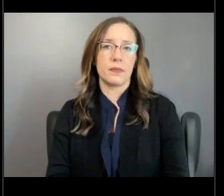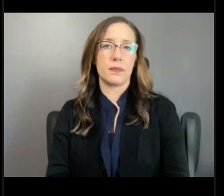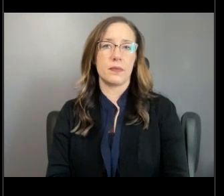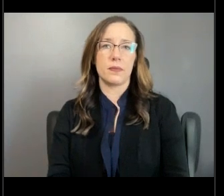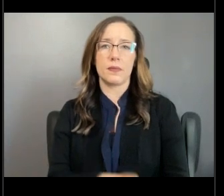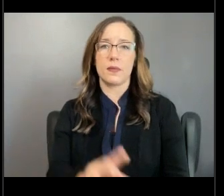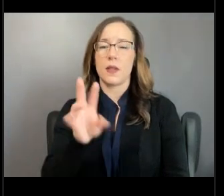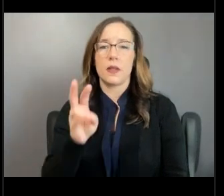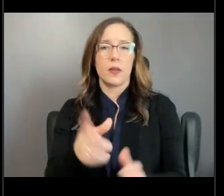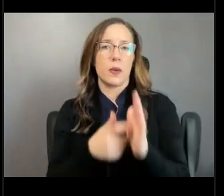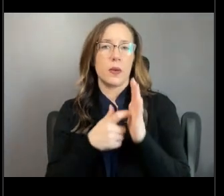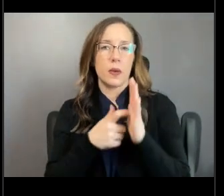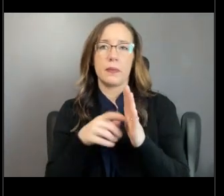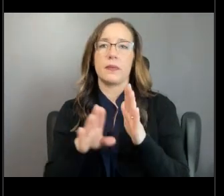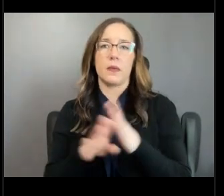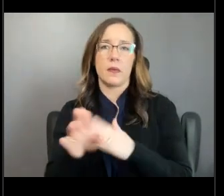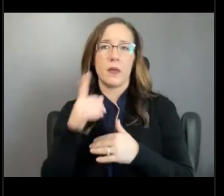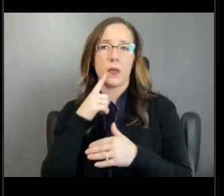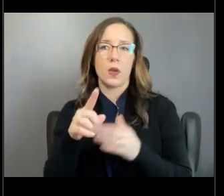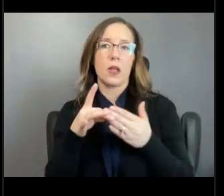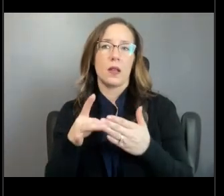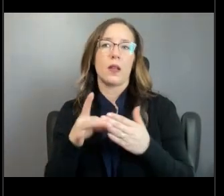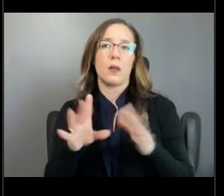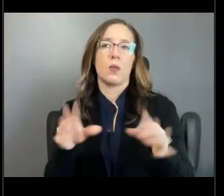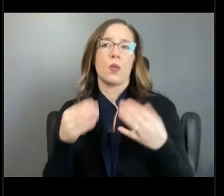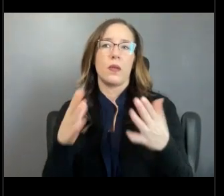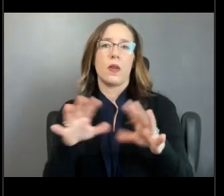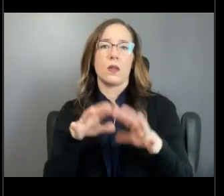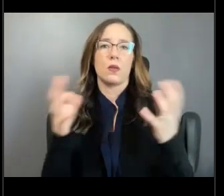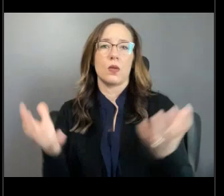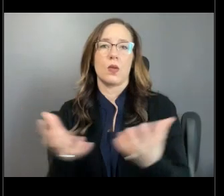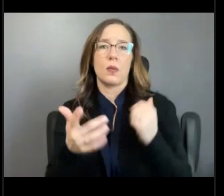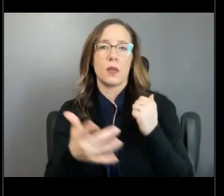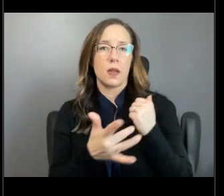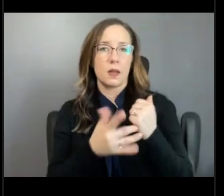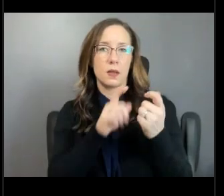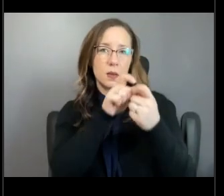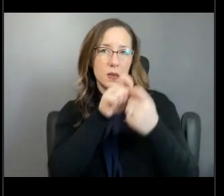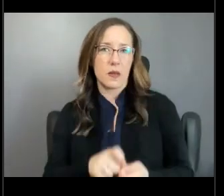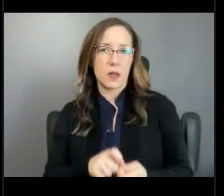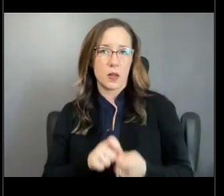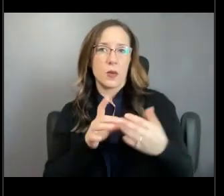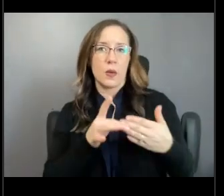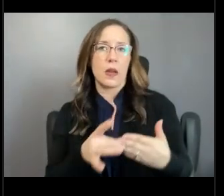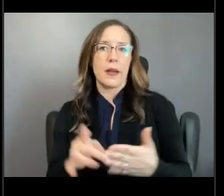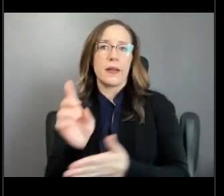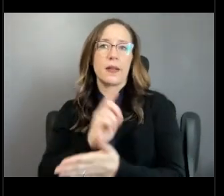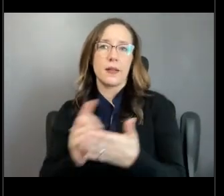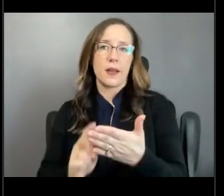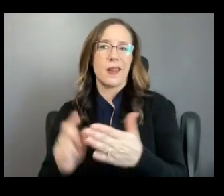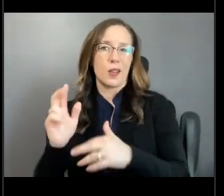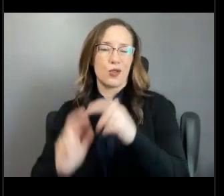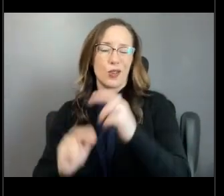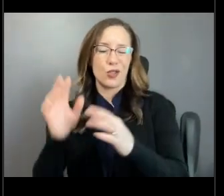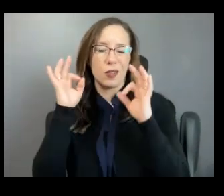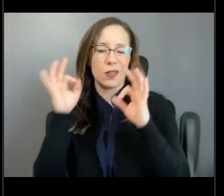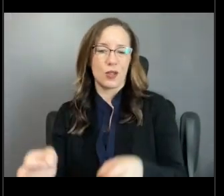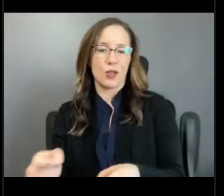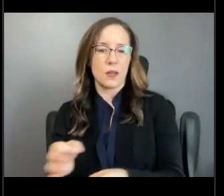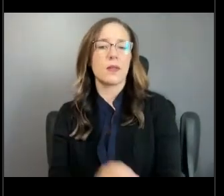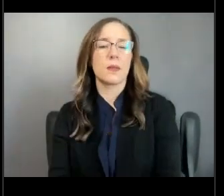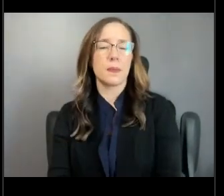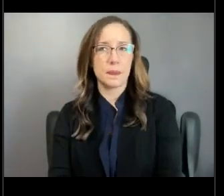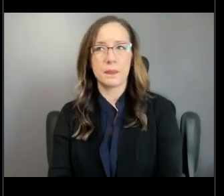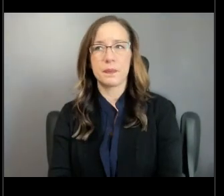The 7 requirements developed for the guidelines provide scope and technical specifications